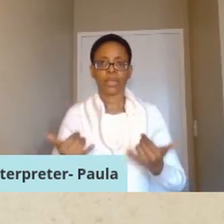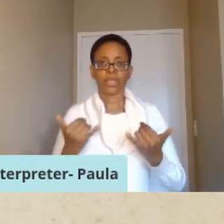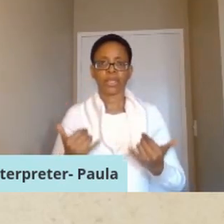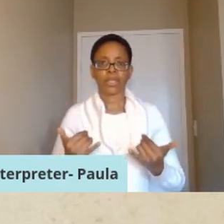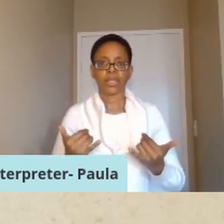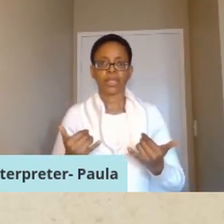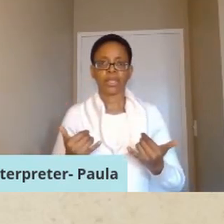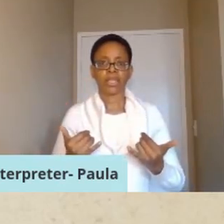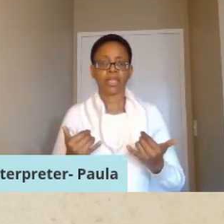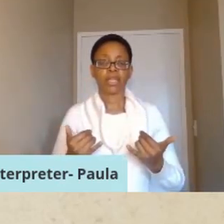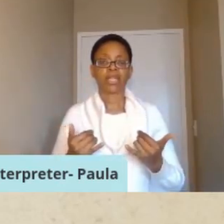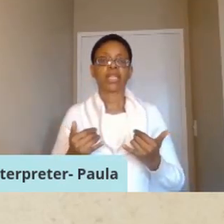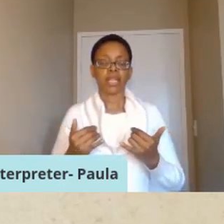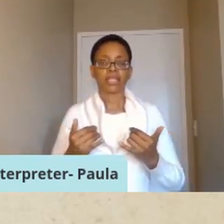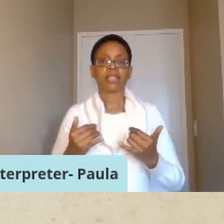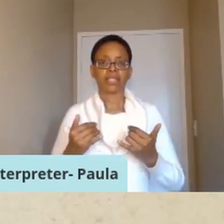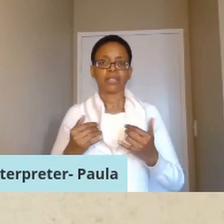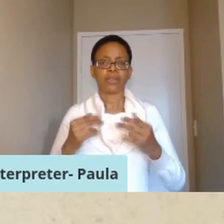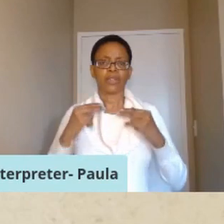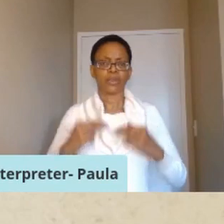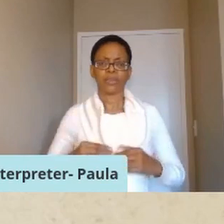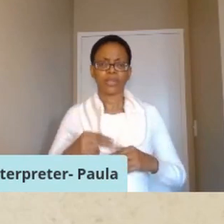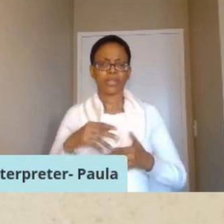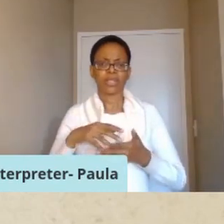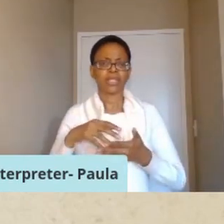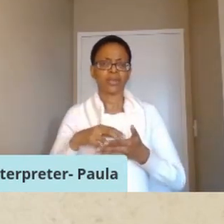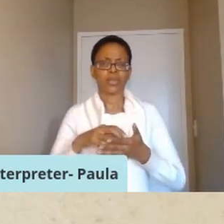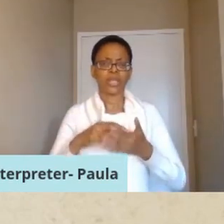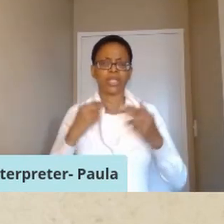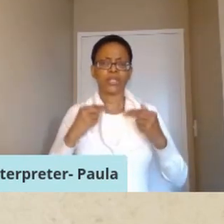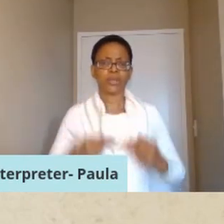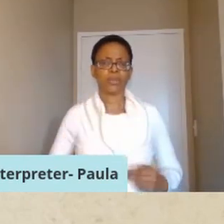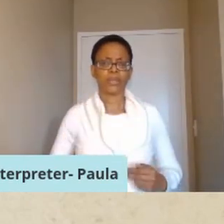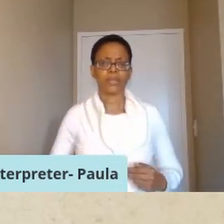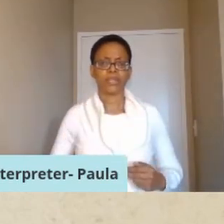being weak in regarding facing the challenges.